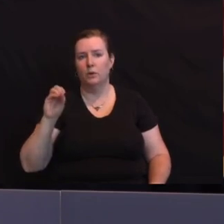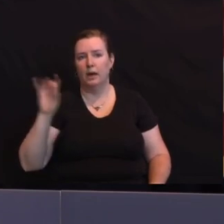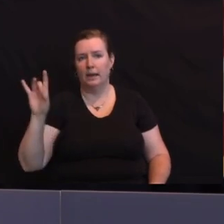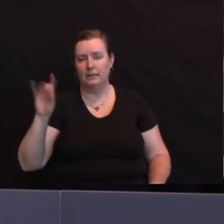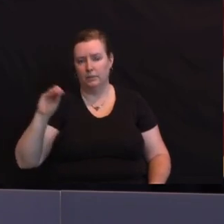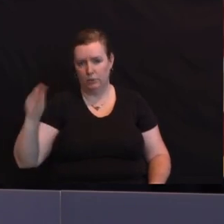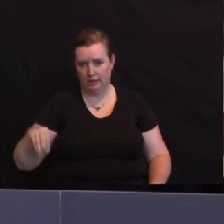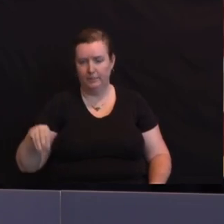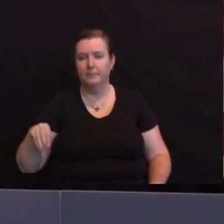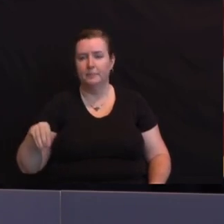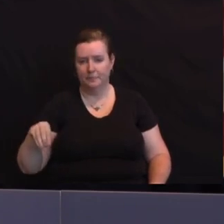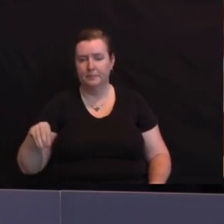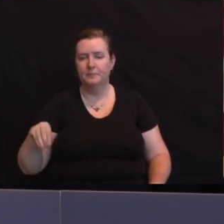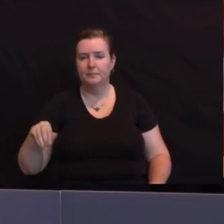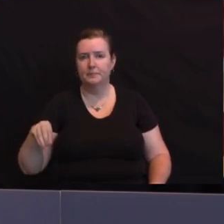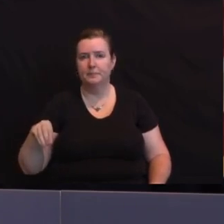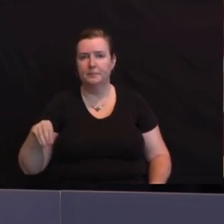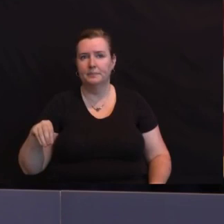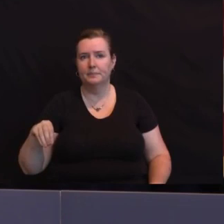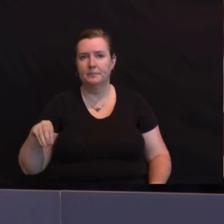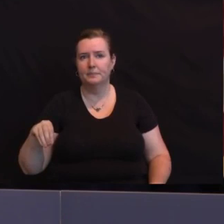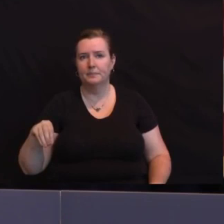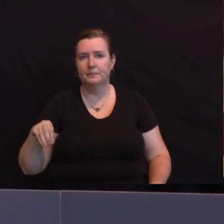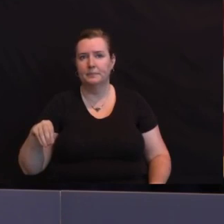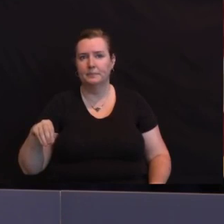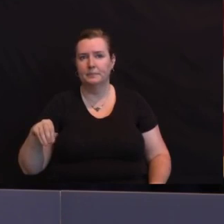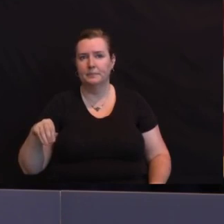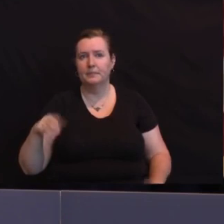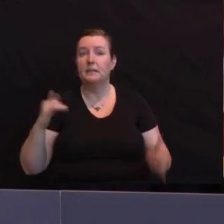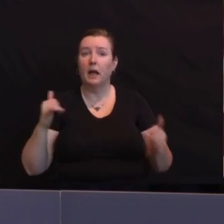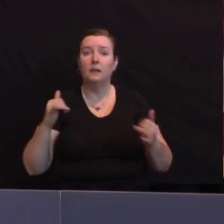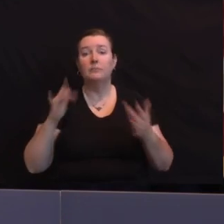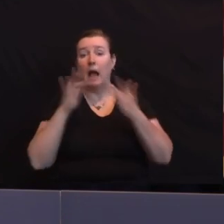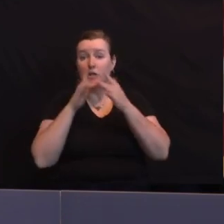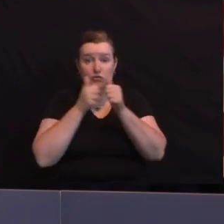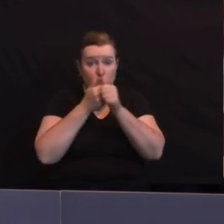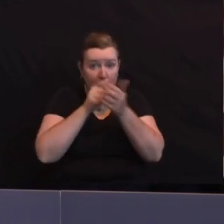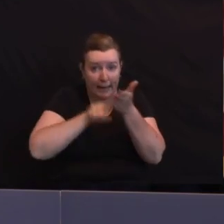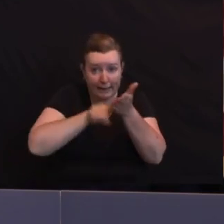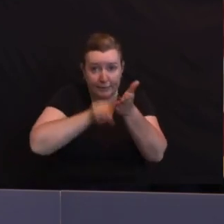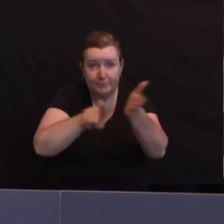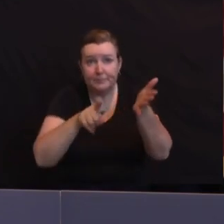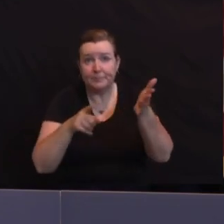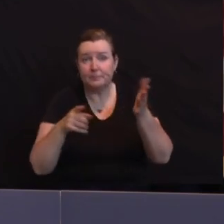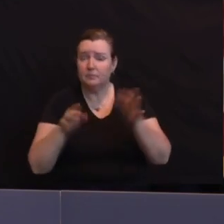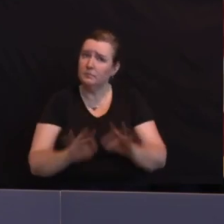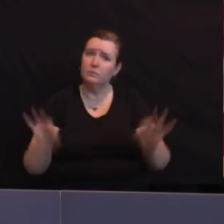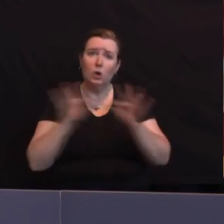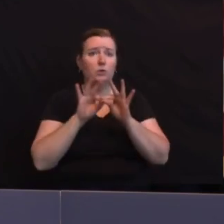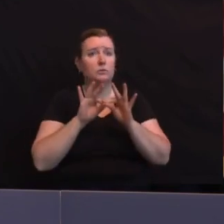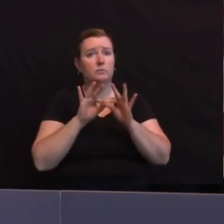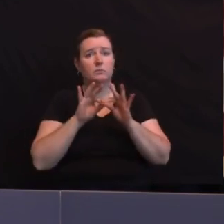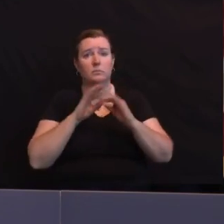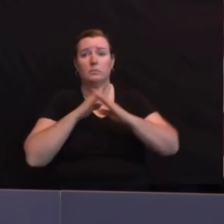4.08%. A robust contact tracing effort is underway. It is the key to containing the spread of